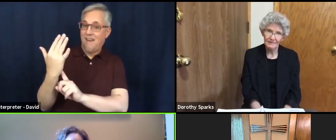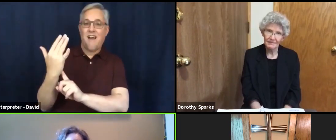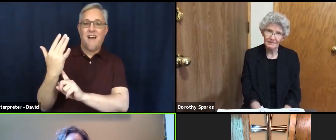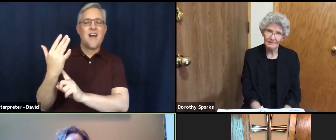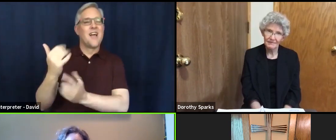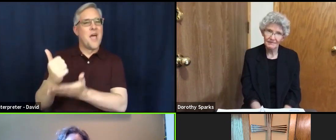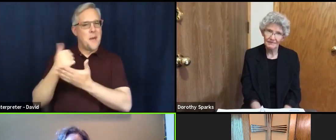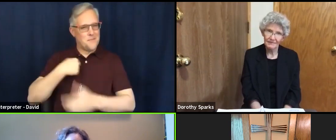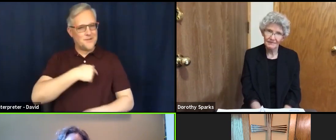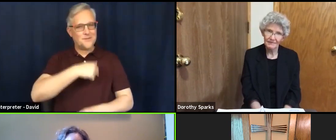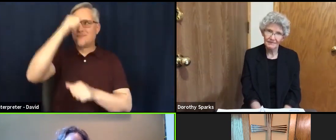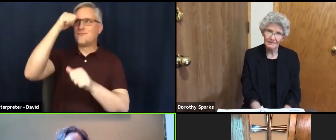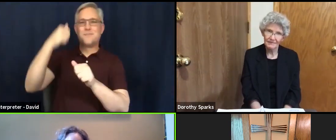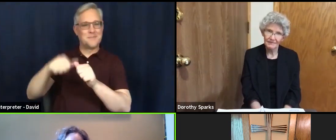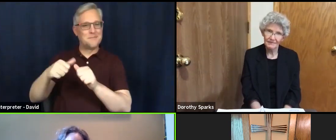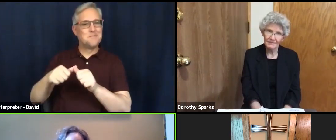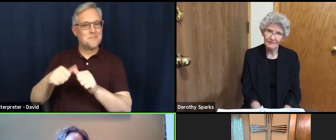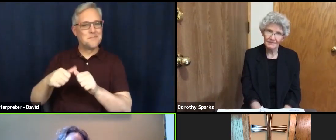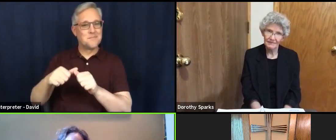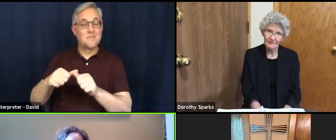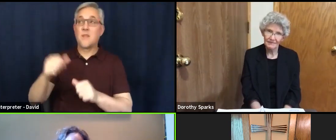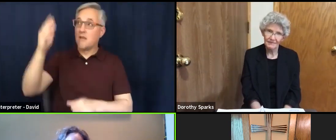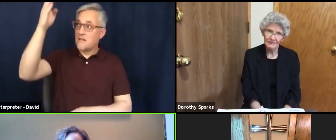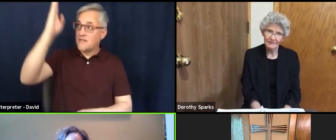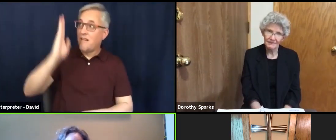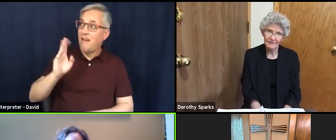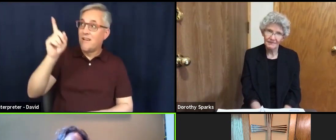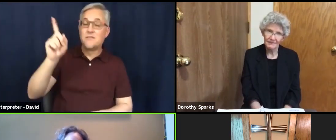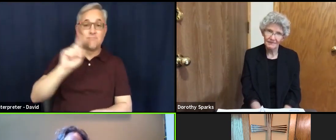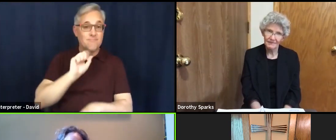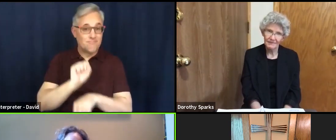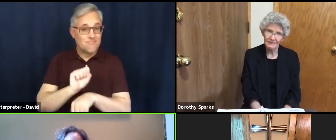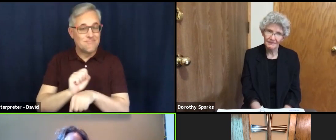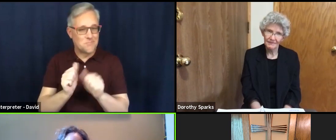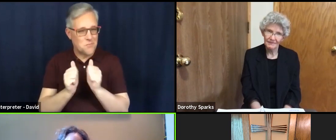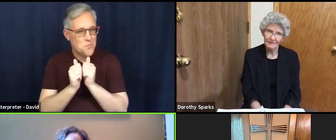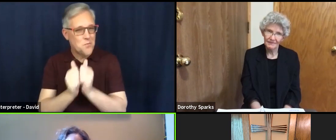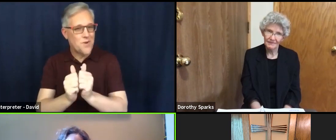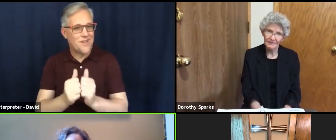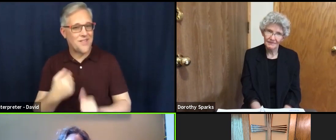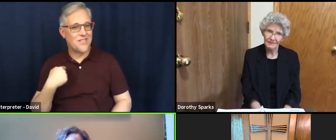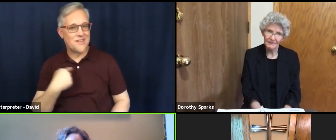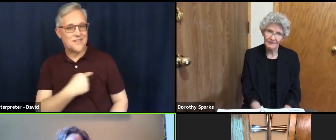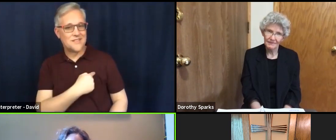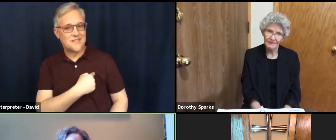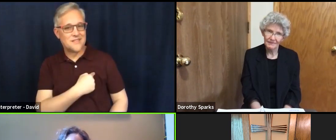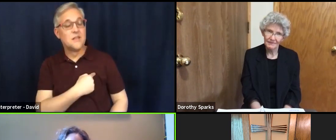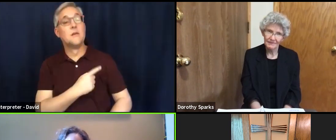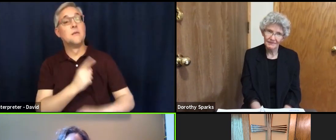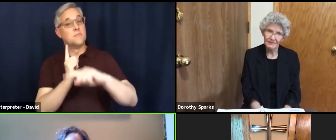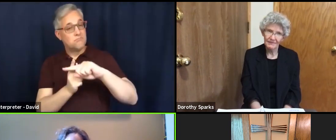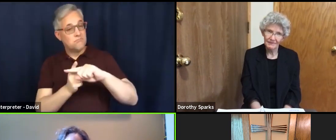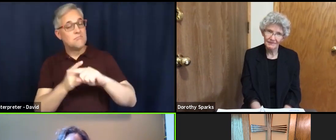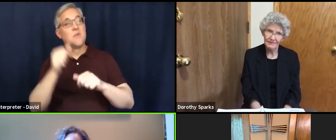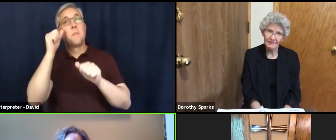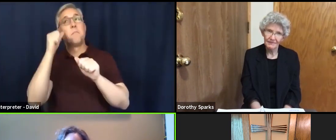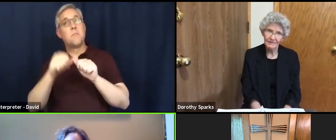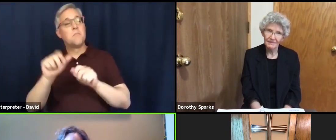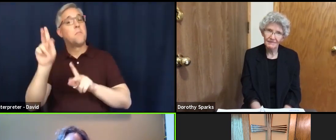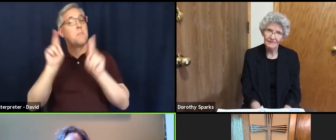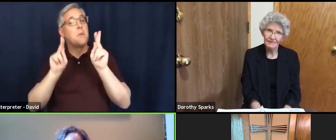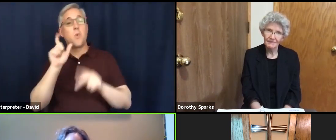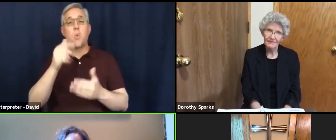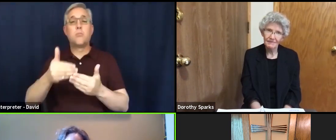to remember God with us, but also to remember people who have died before